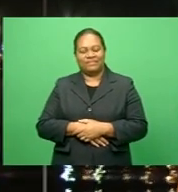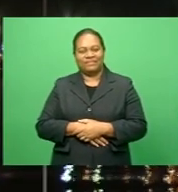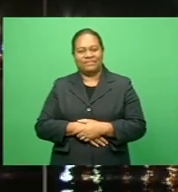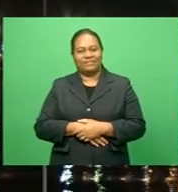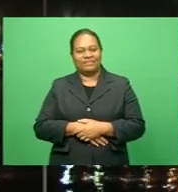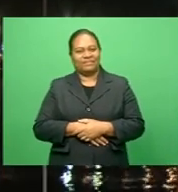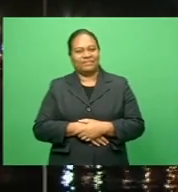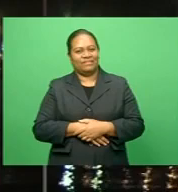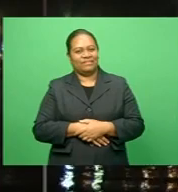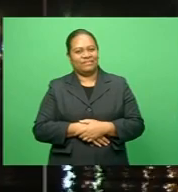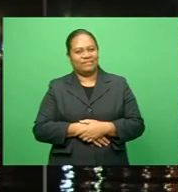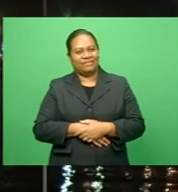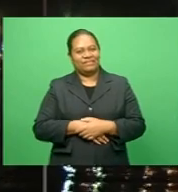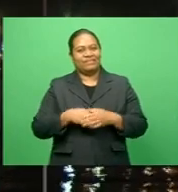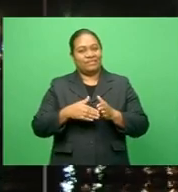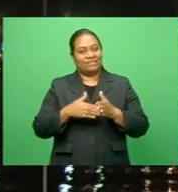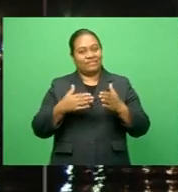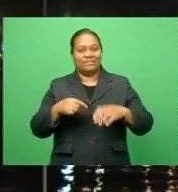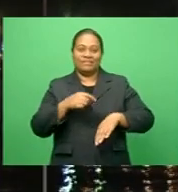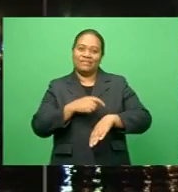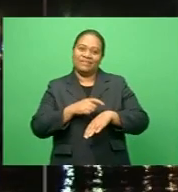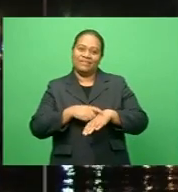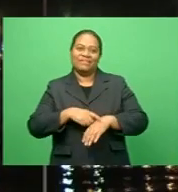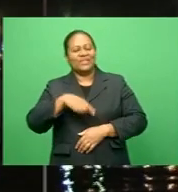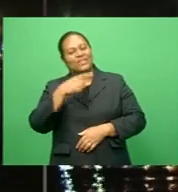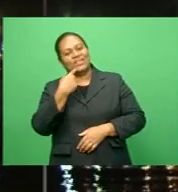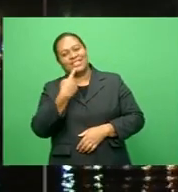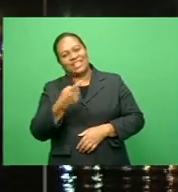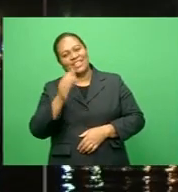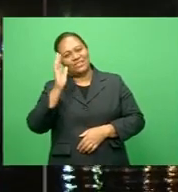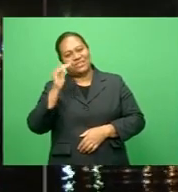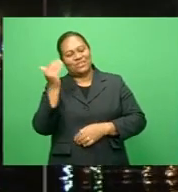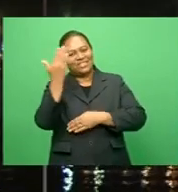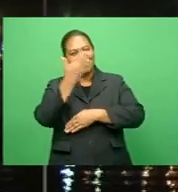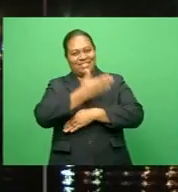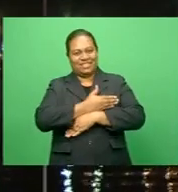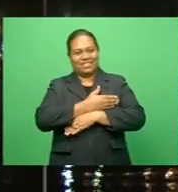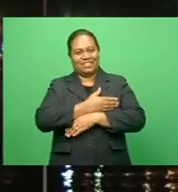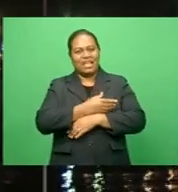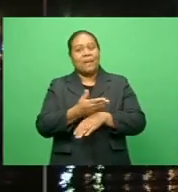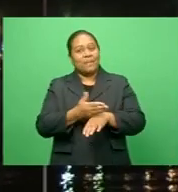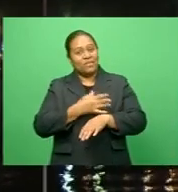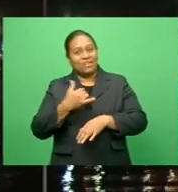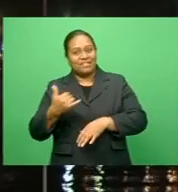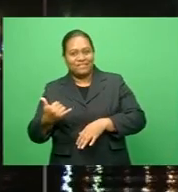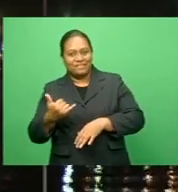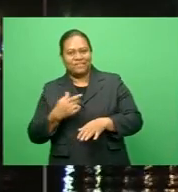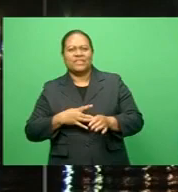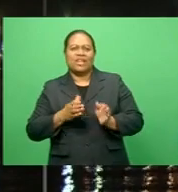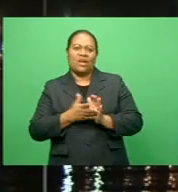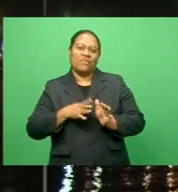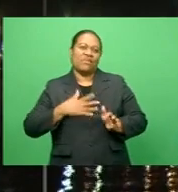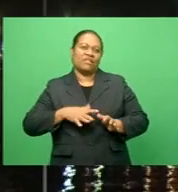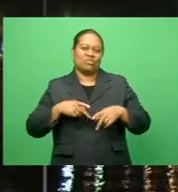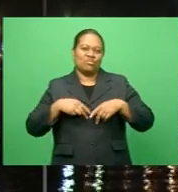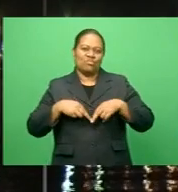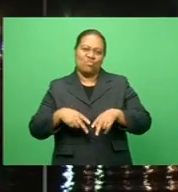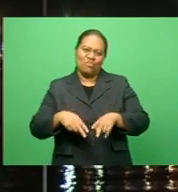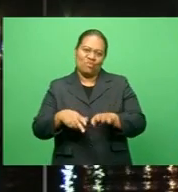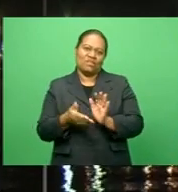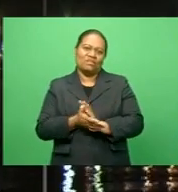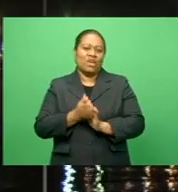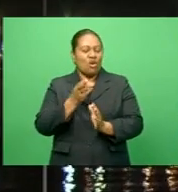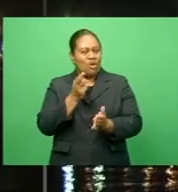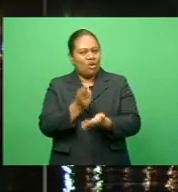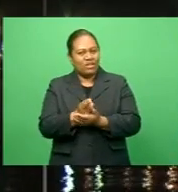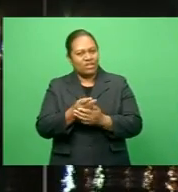News. And now it's that time where I say goodnight, but before that, I just want to say that it's hard to walk away from what I honestly